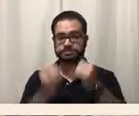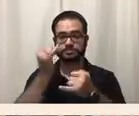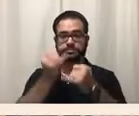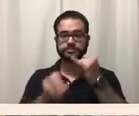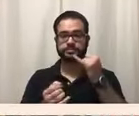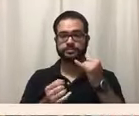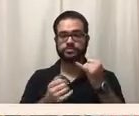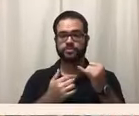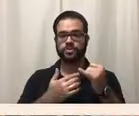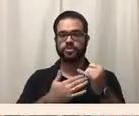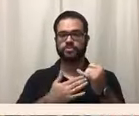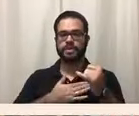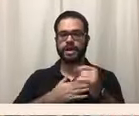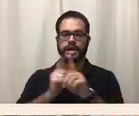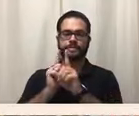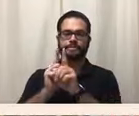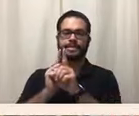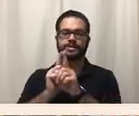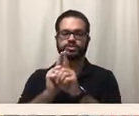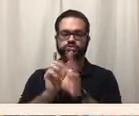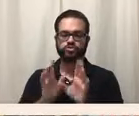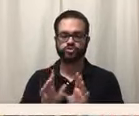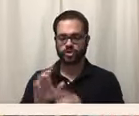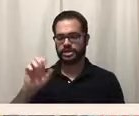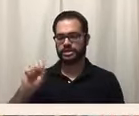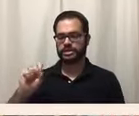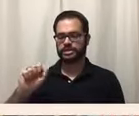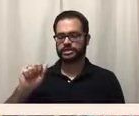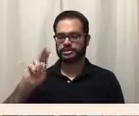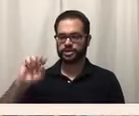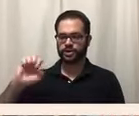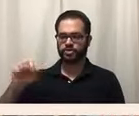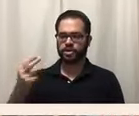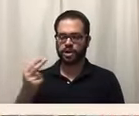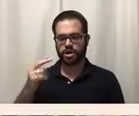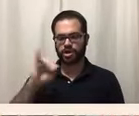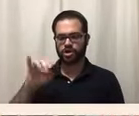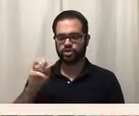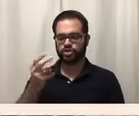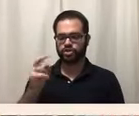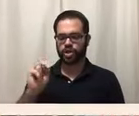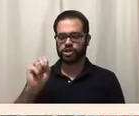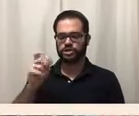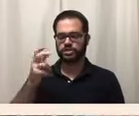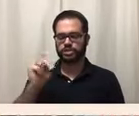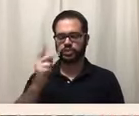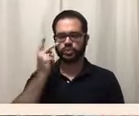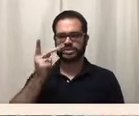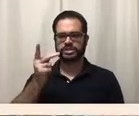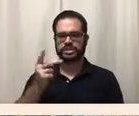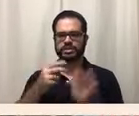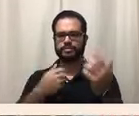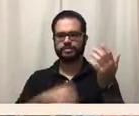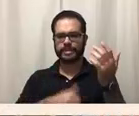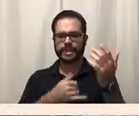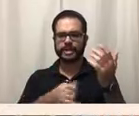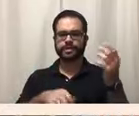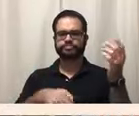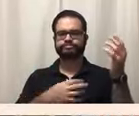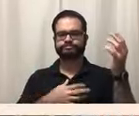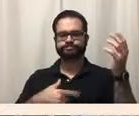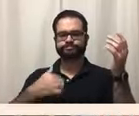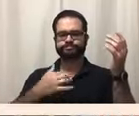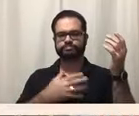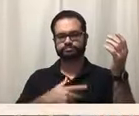mentors, Sarah Johnson, seen playing the auto harp at the Center for Biomedical Research in Music